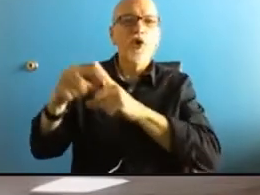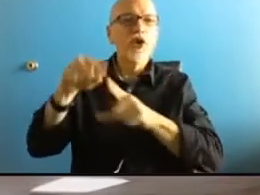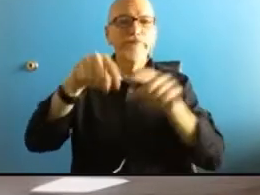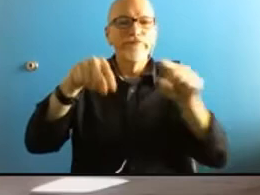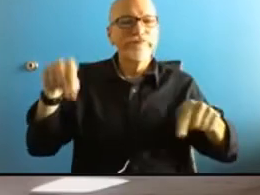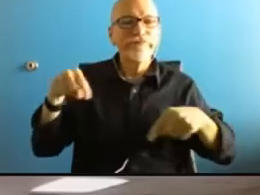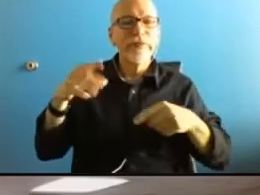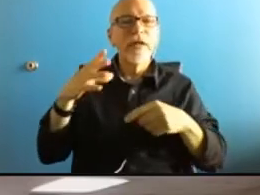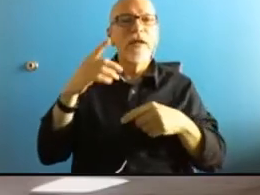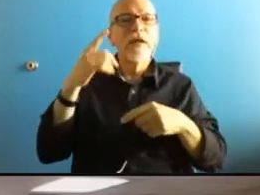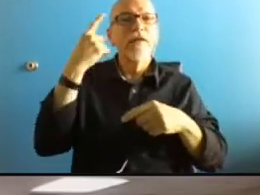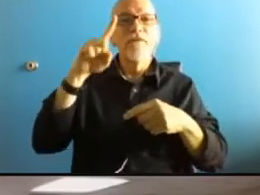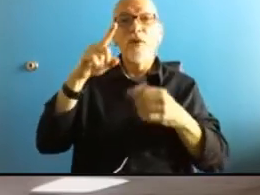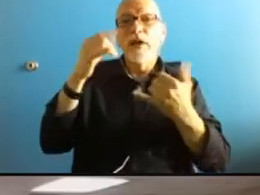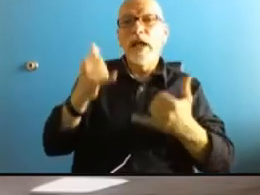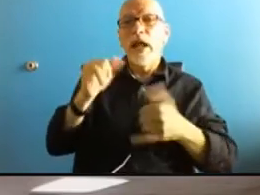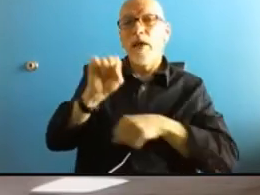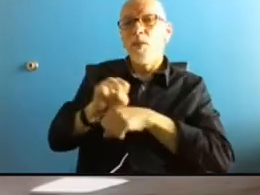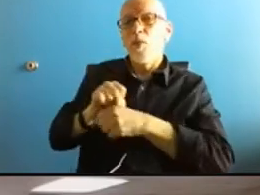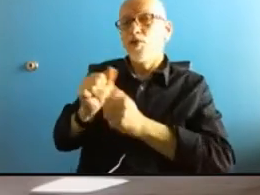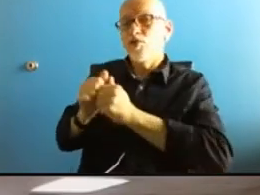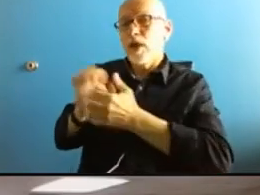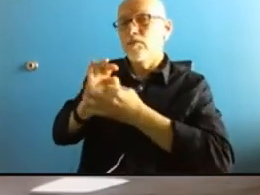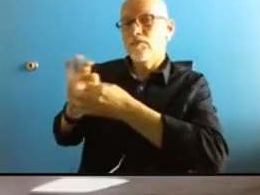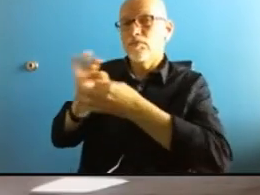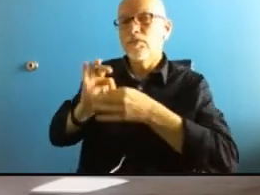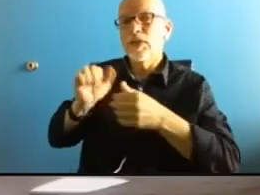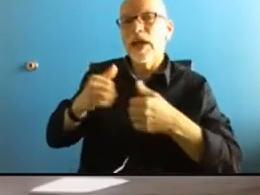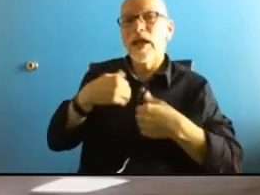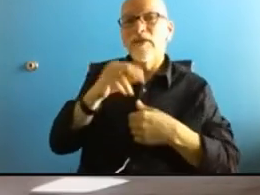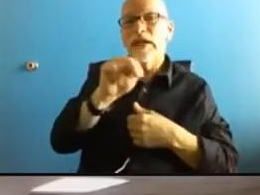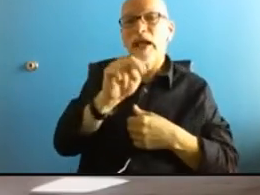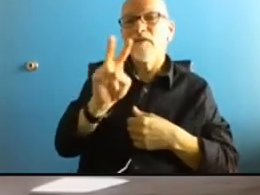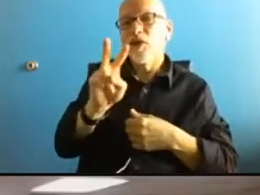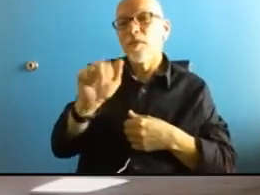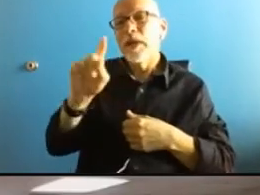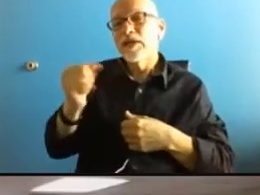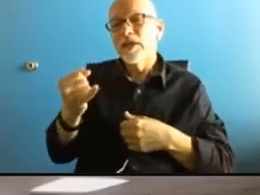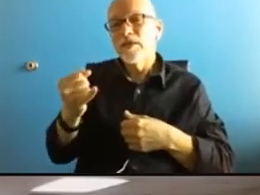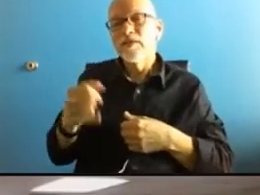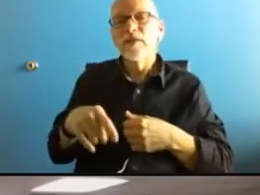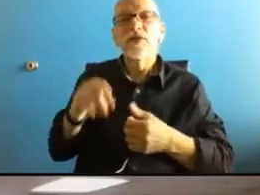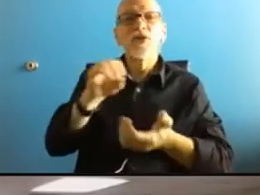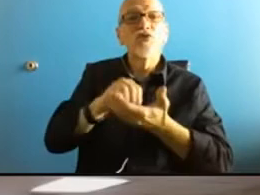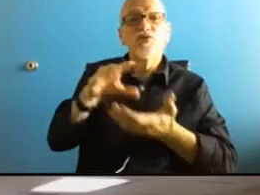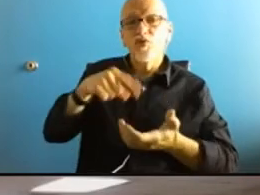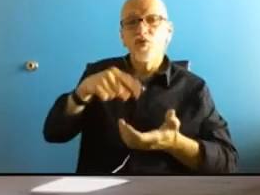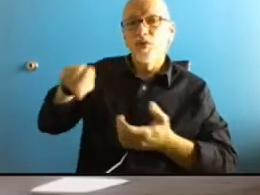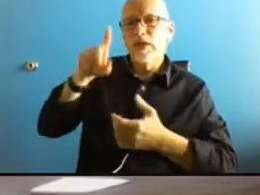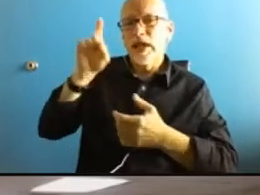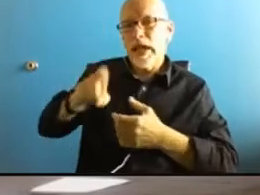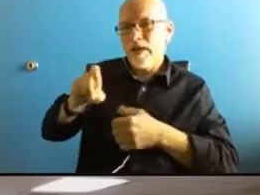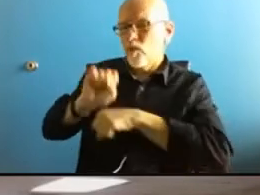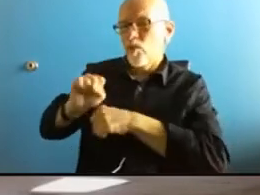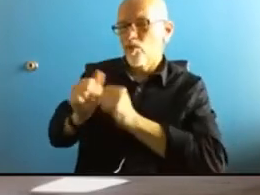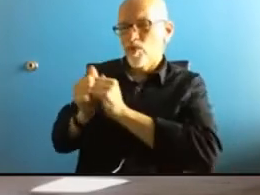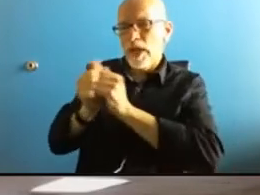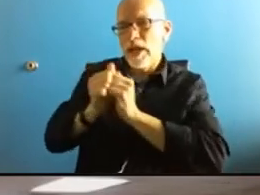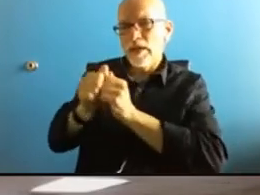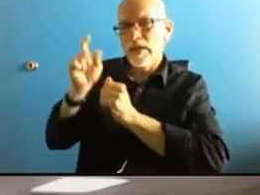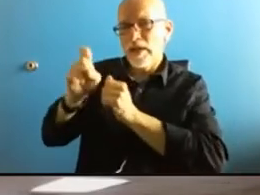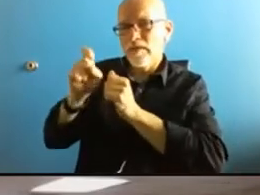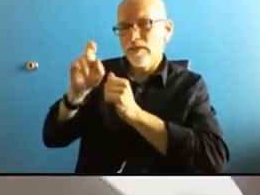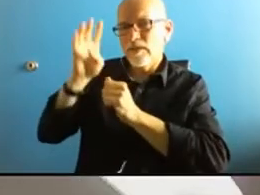as collaboration, you could have nouns, verbs, adjectives. The students would have to work together to devise a